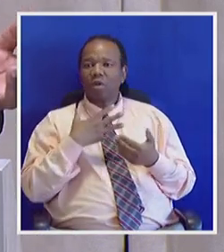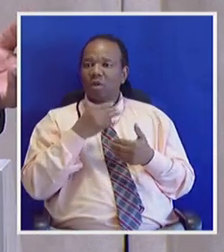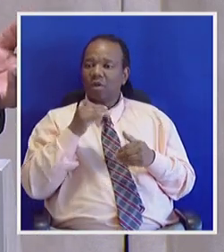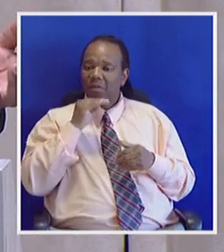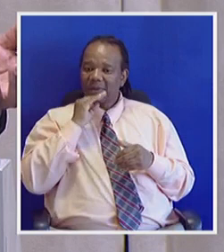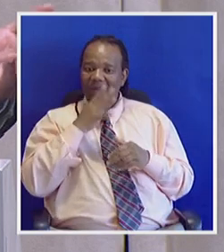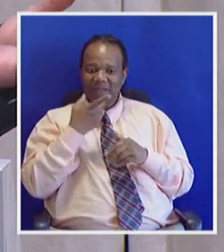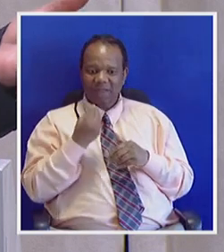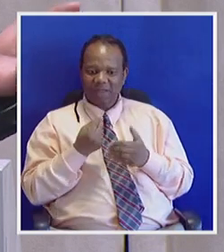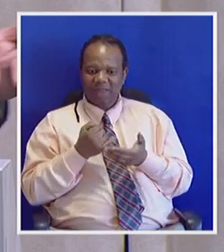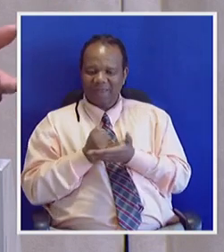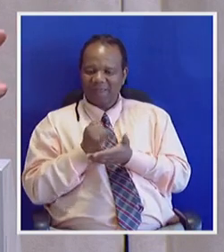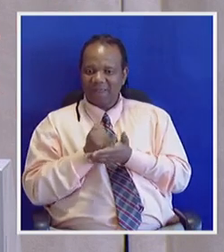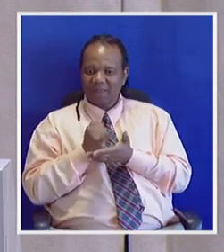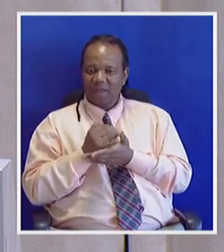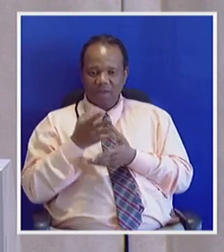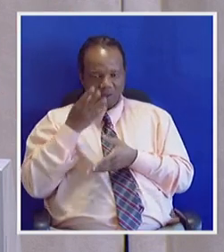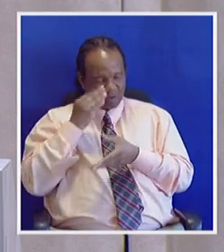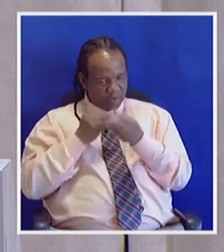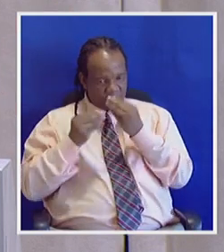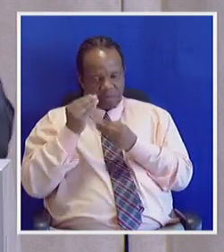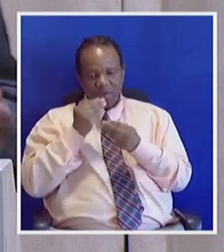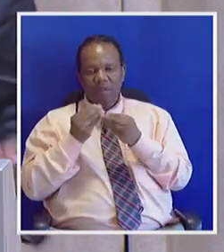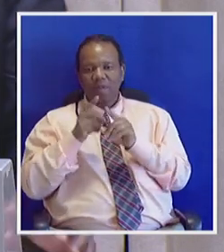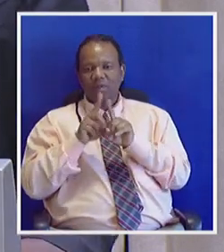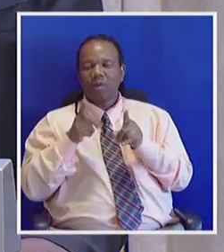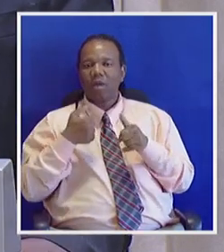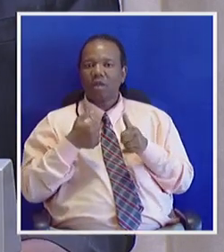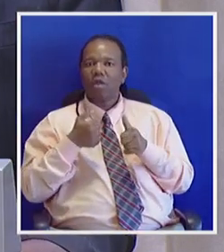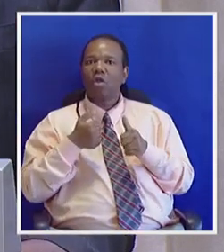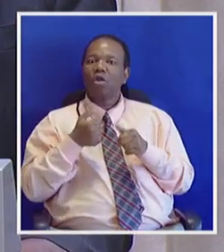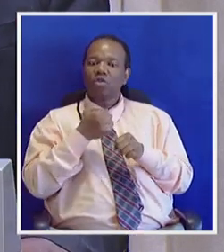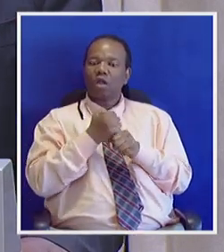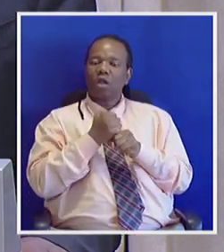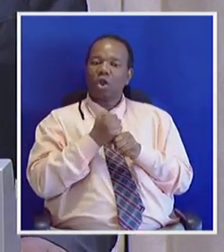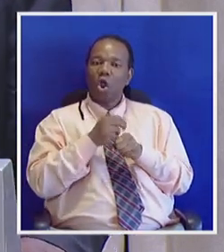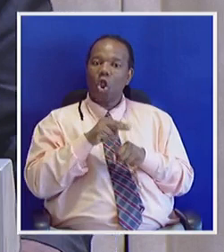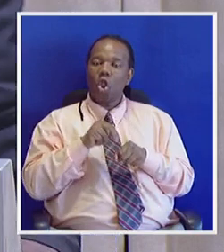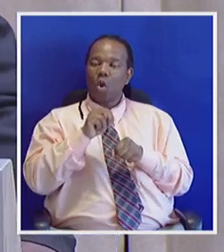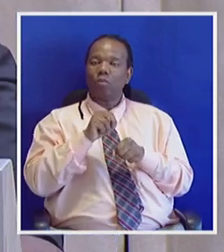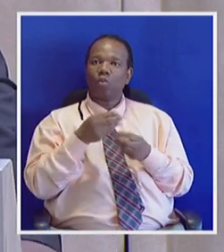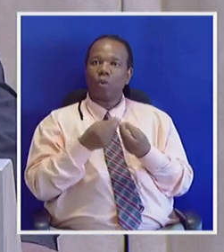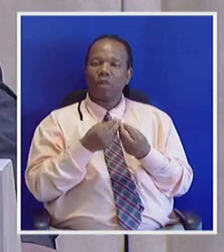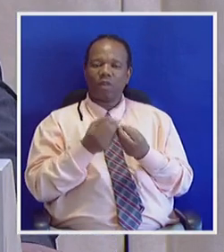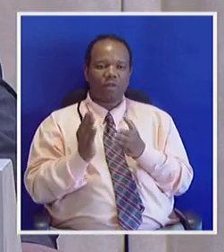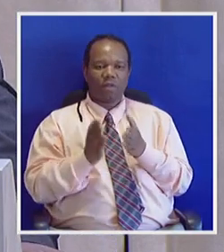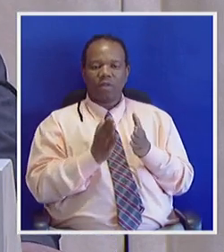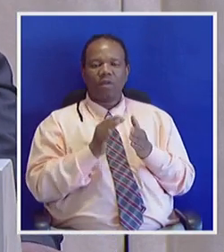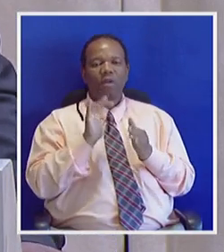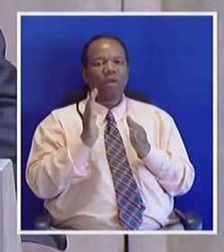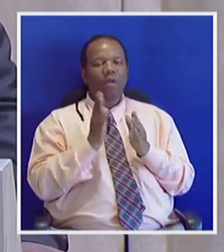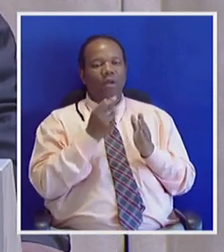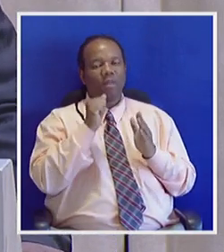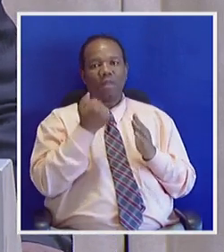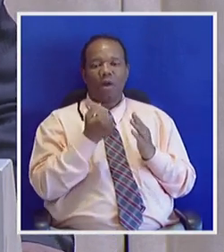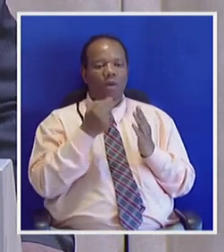young level, and hence the standards and norms that we've set up. On the illiteracy elimination issue